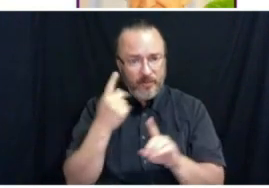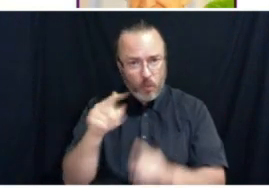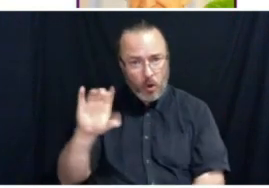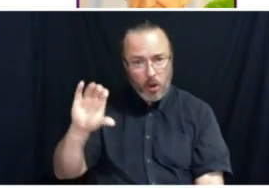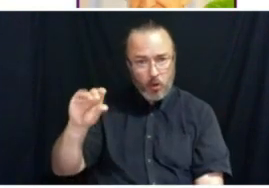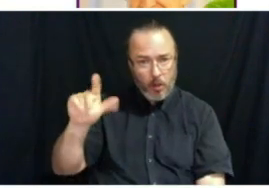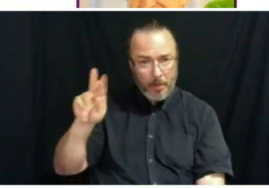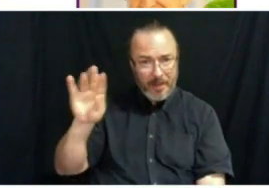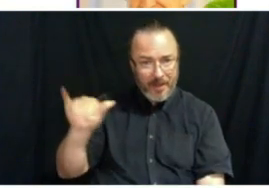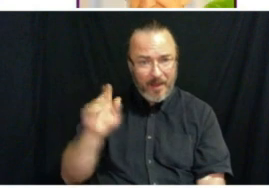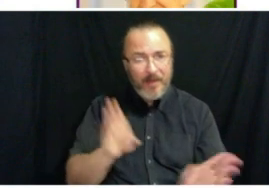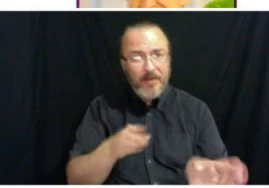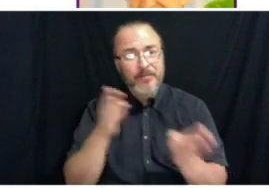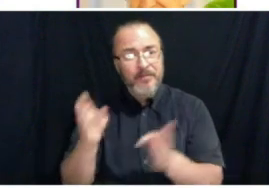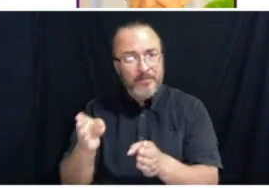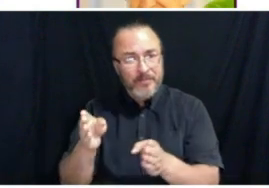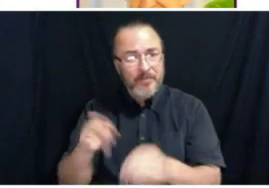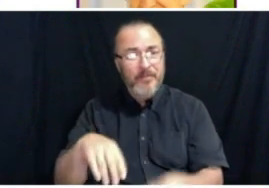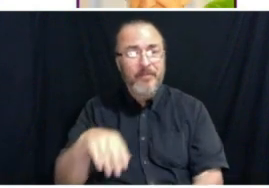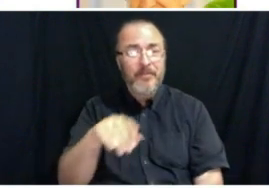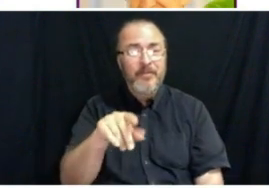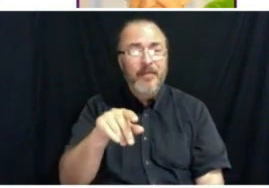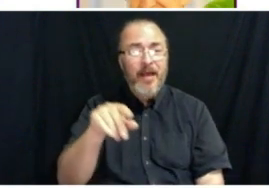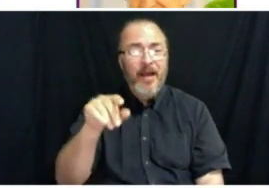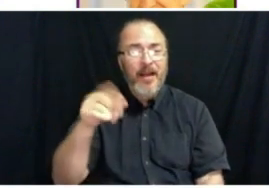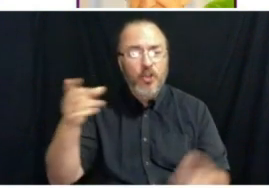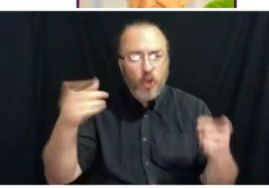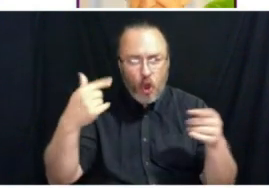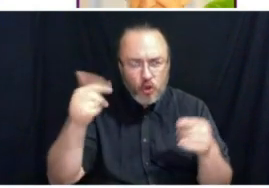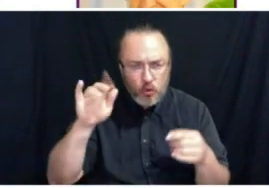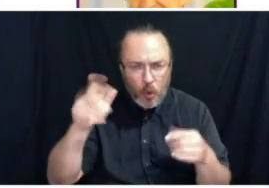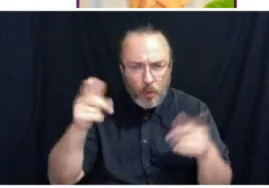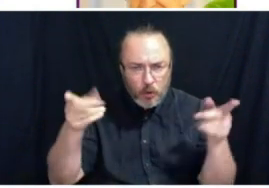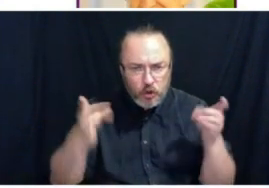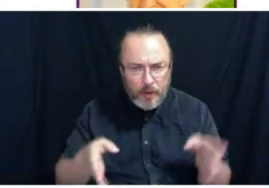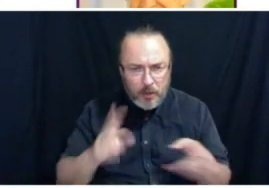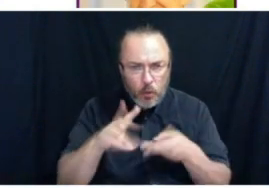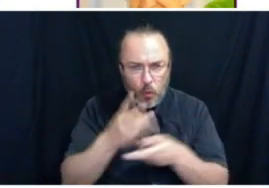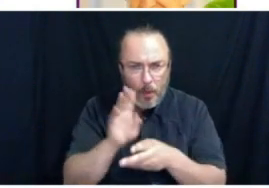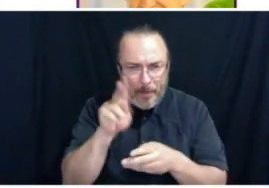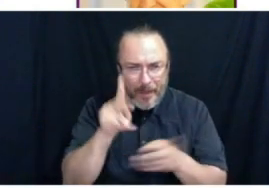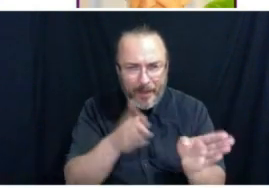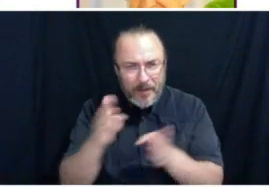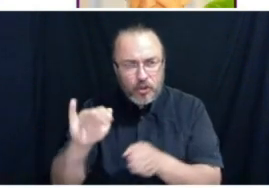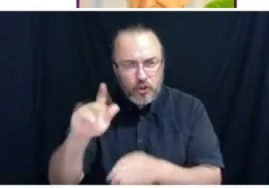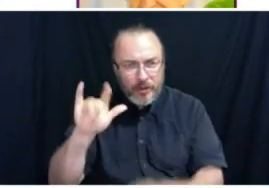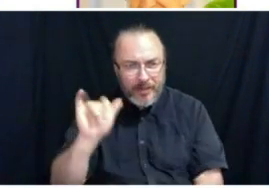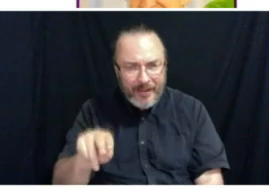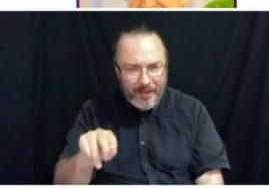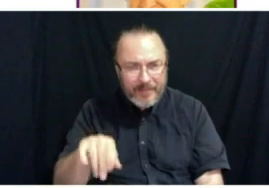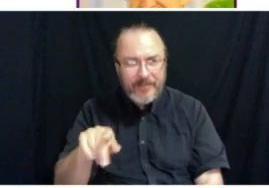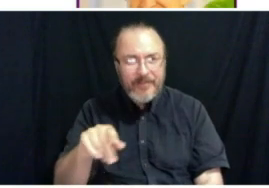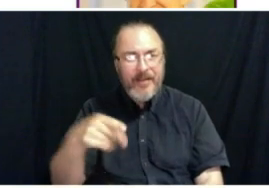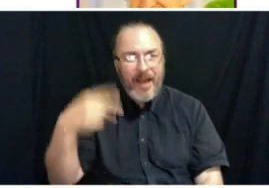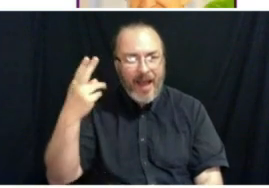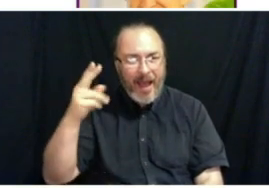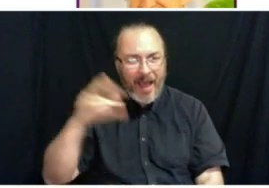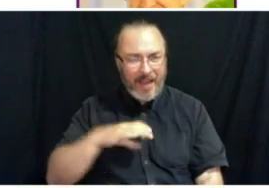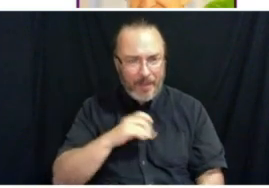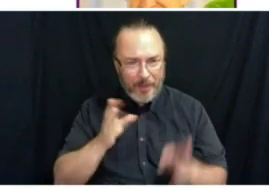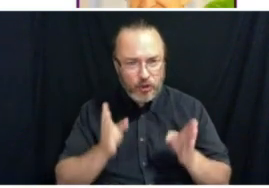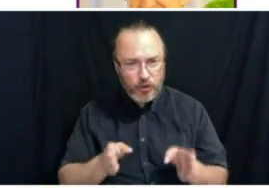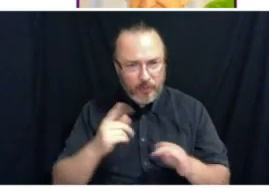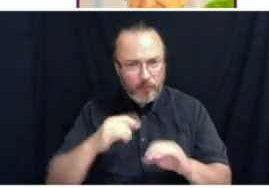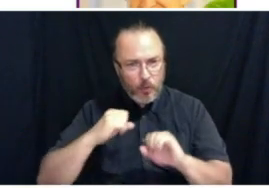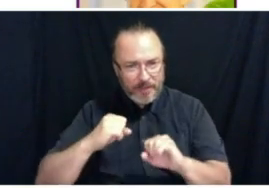Jaime Saavedra, the Global Director for Education at the World Bank, from Gillian Triggs, the Assistant High Commissioner for Protection at UNHCR, the